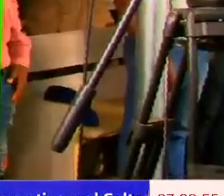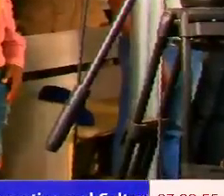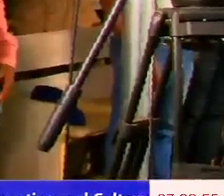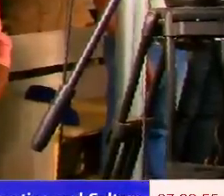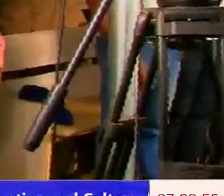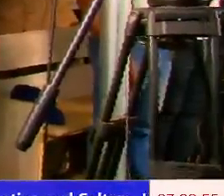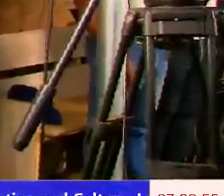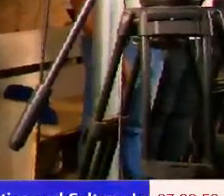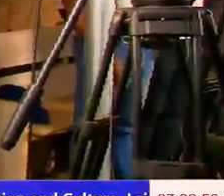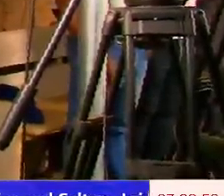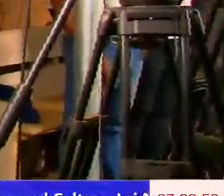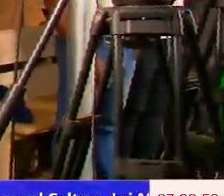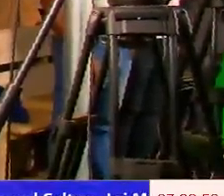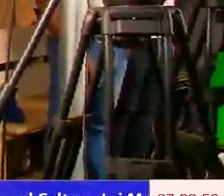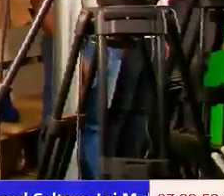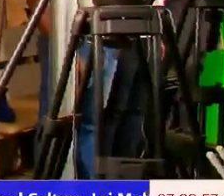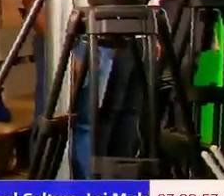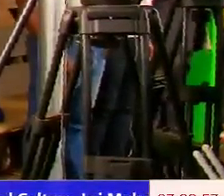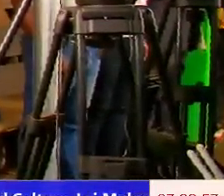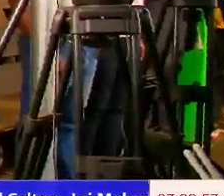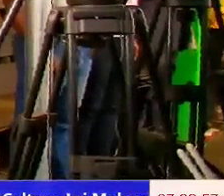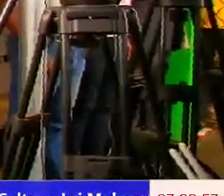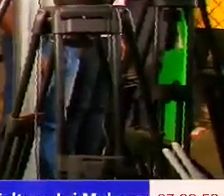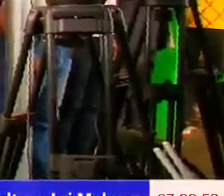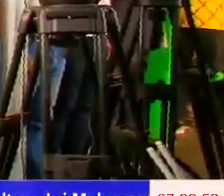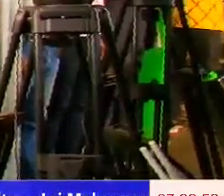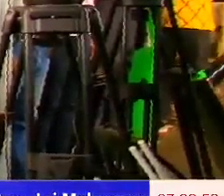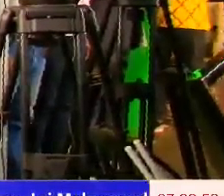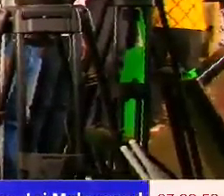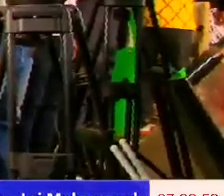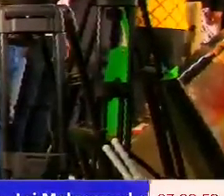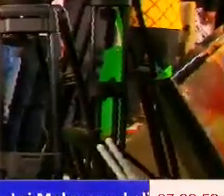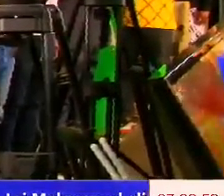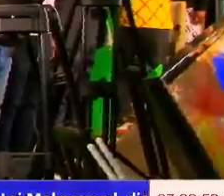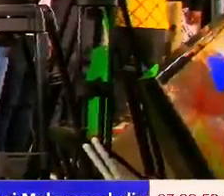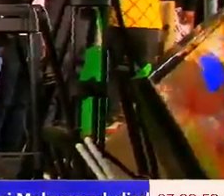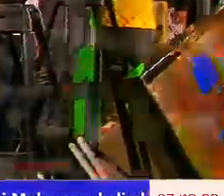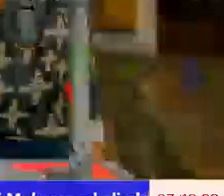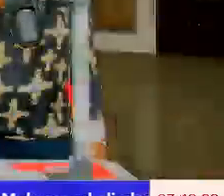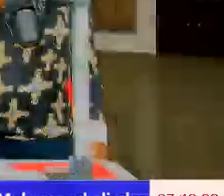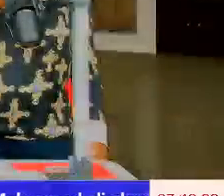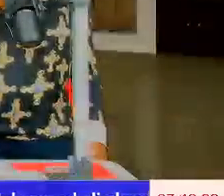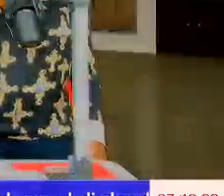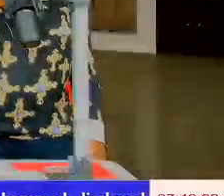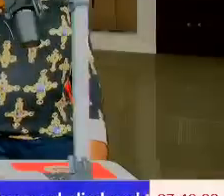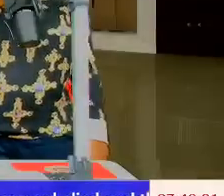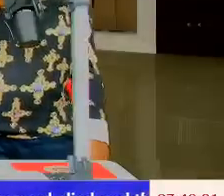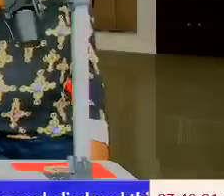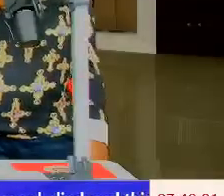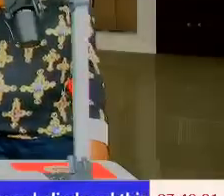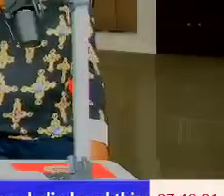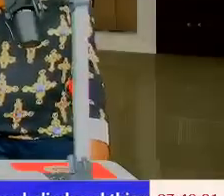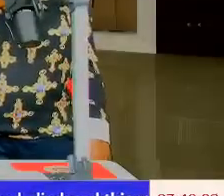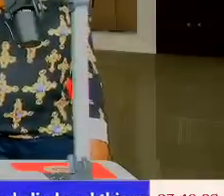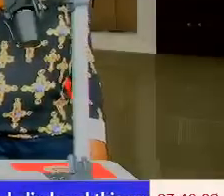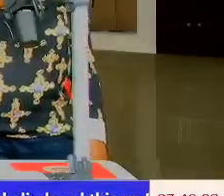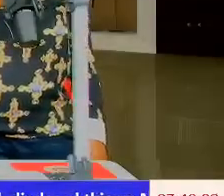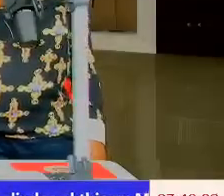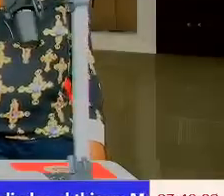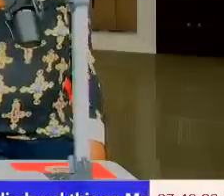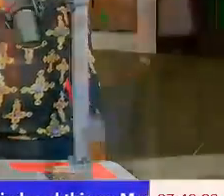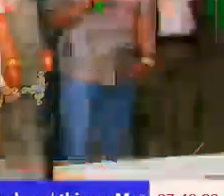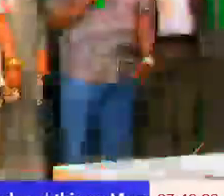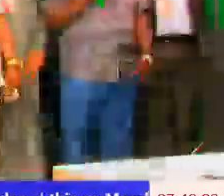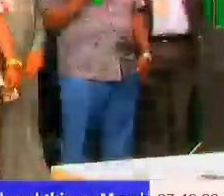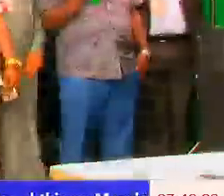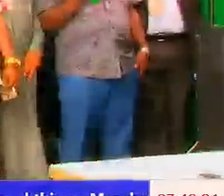her unity, and uphold her honor and glory. So help me God. So help us God as a nation, Nigeria. Amen.